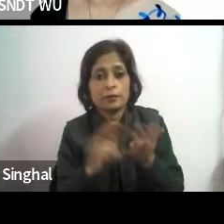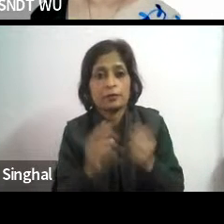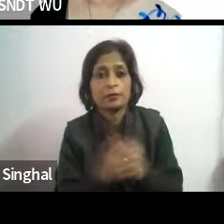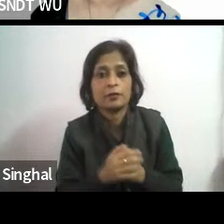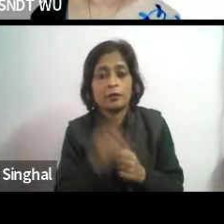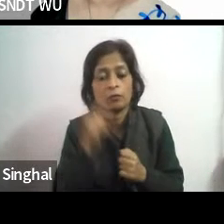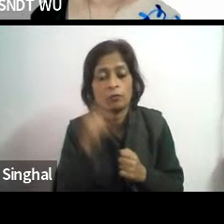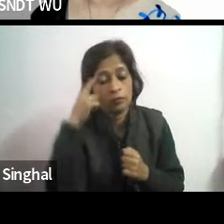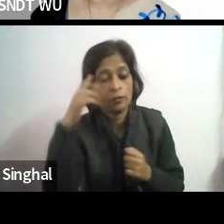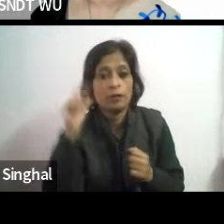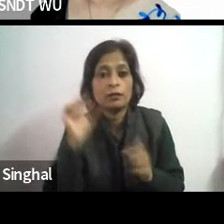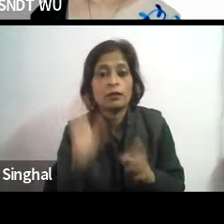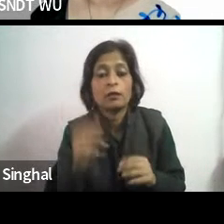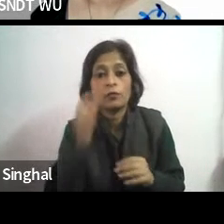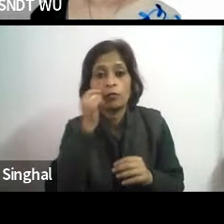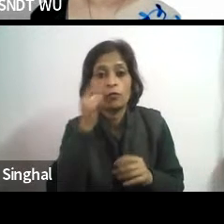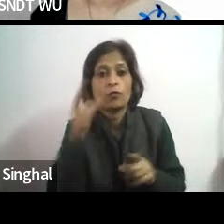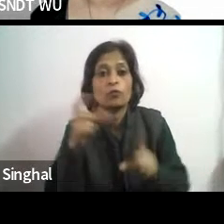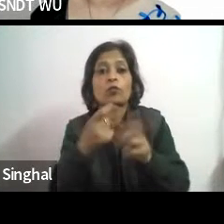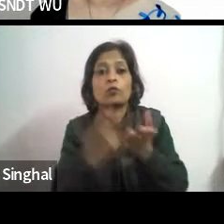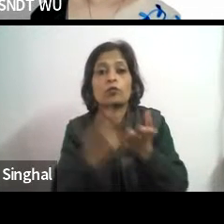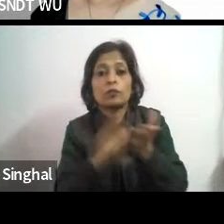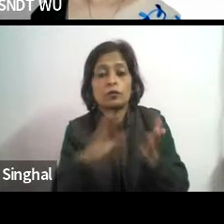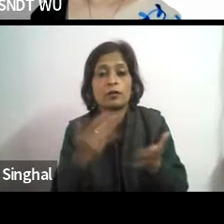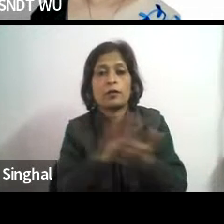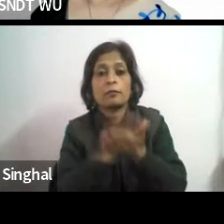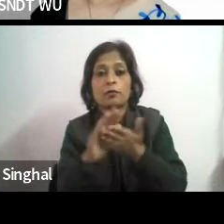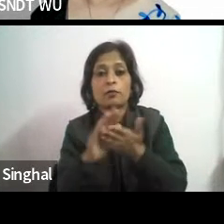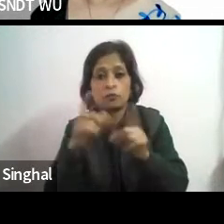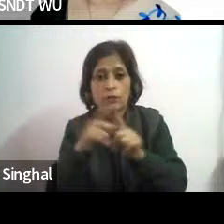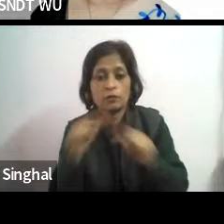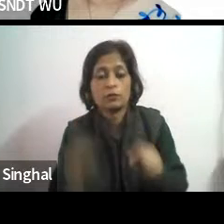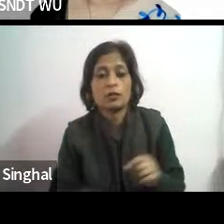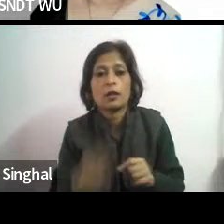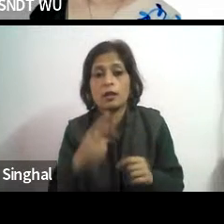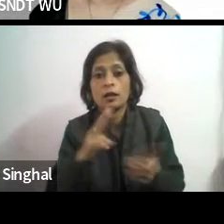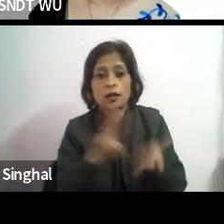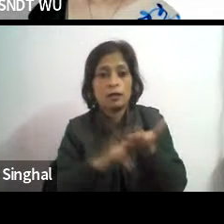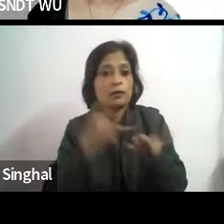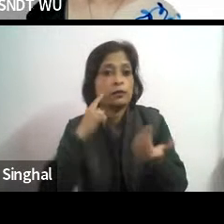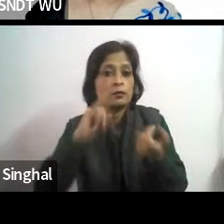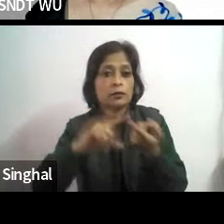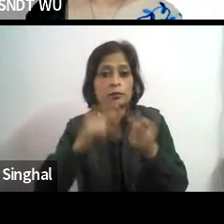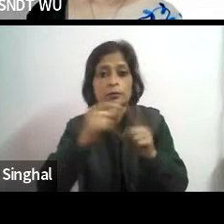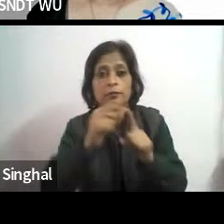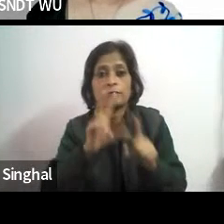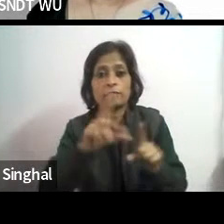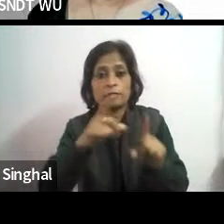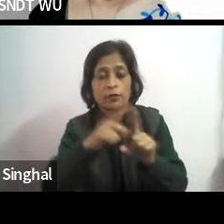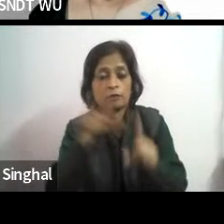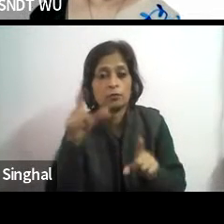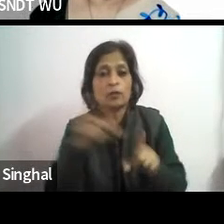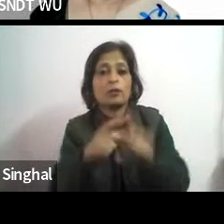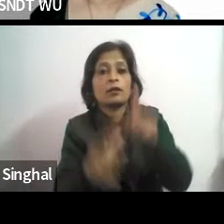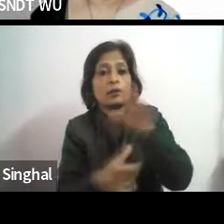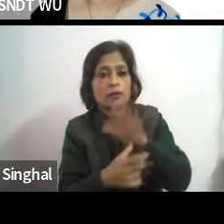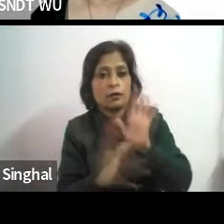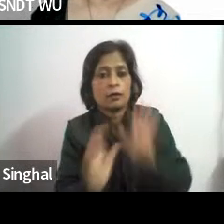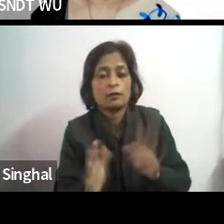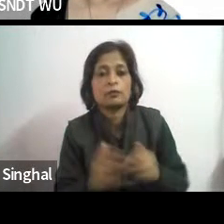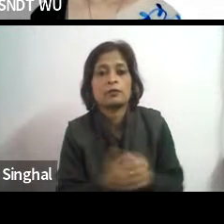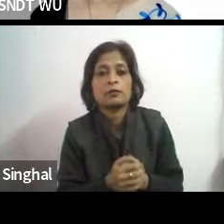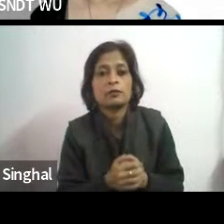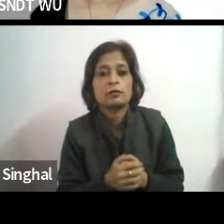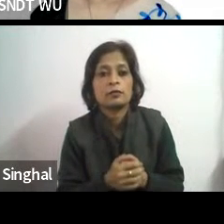fondly remembered Dr. Himanshu Das, who is the director of National Institute for the Visually Disabled,